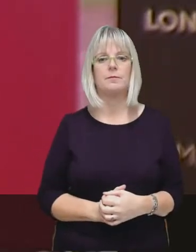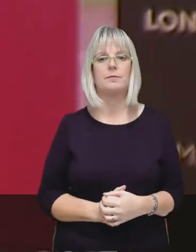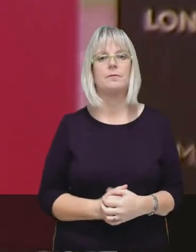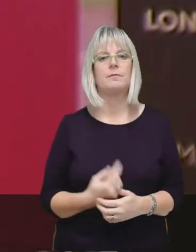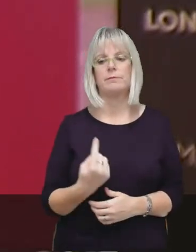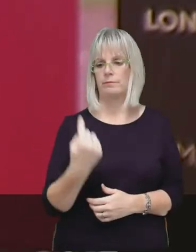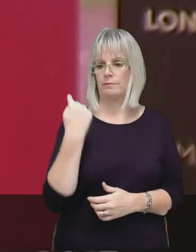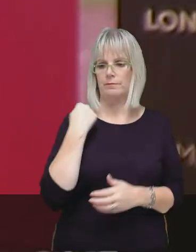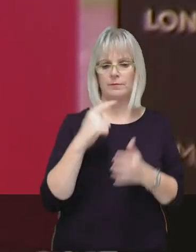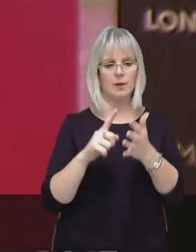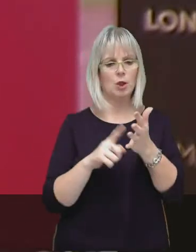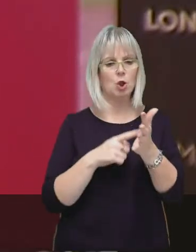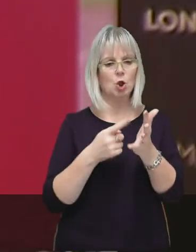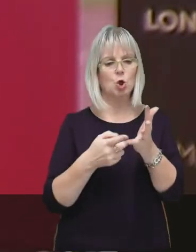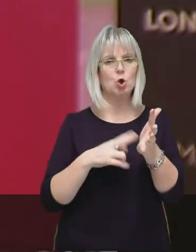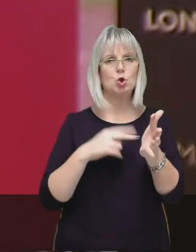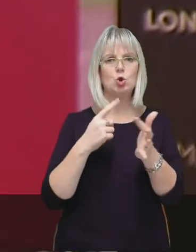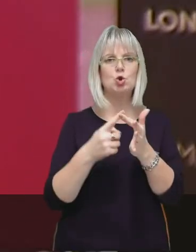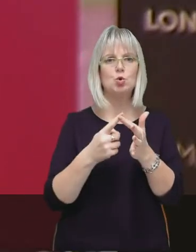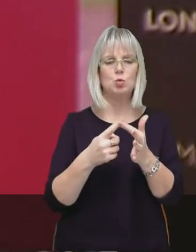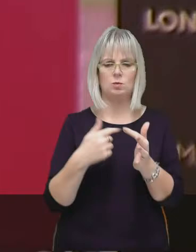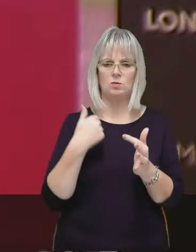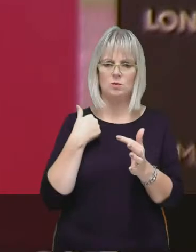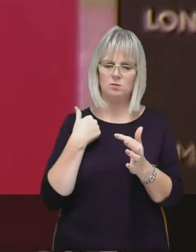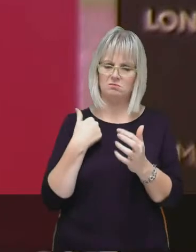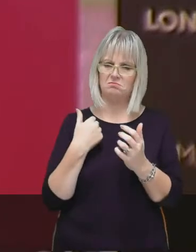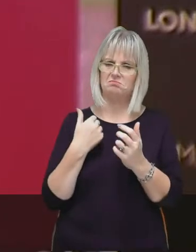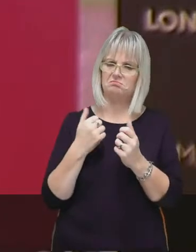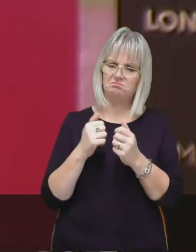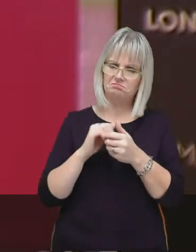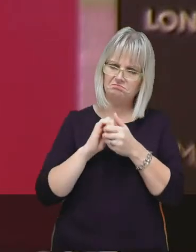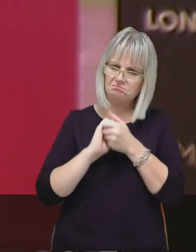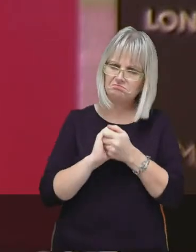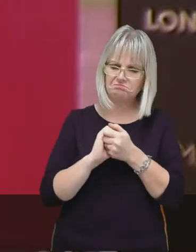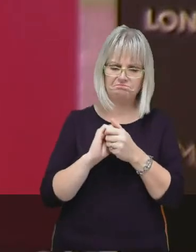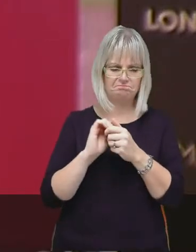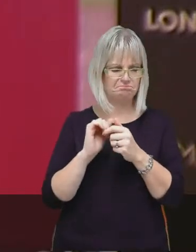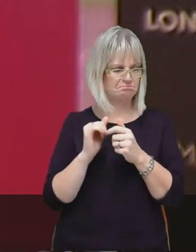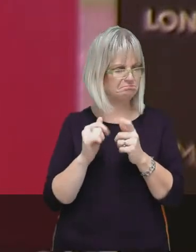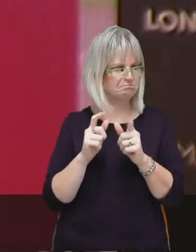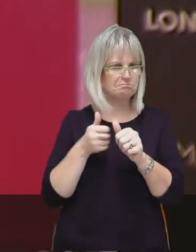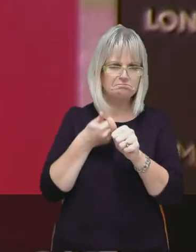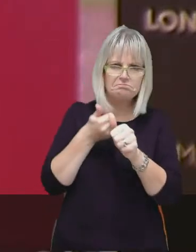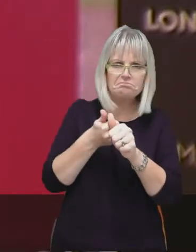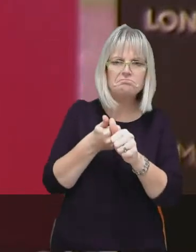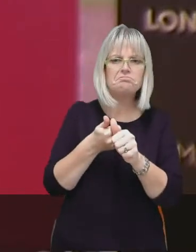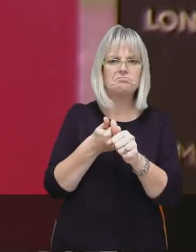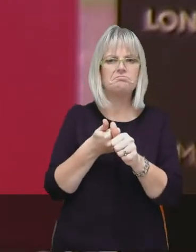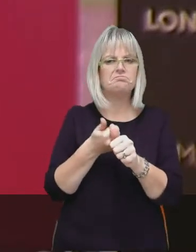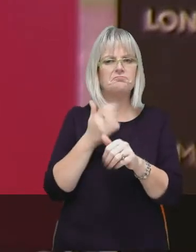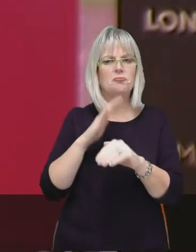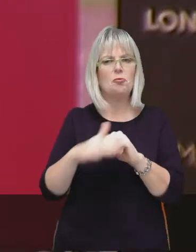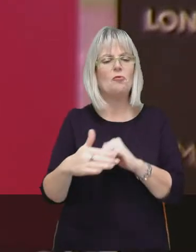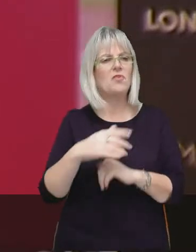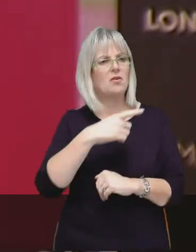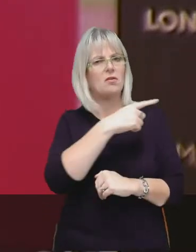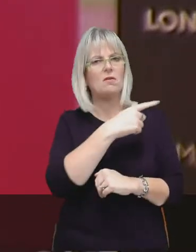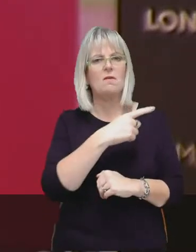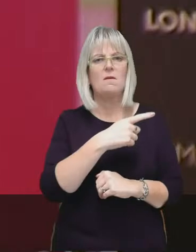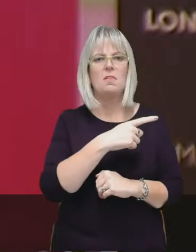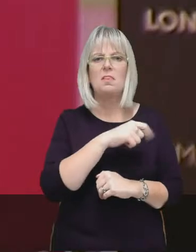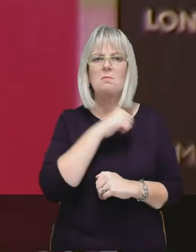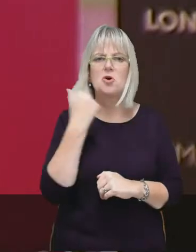communities in the wake of the murder of George Floyd. We must play a role in ensuring racism